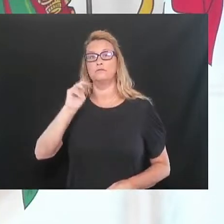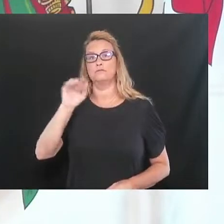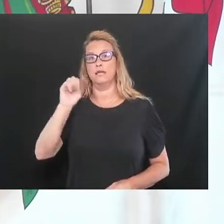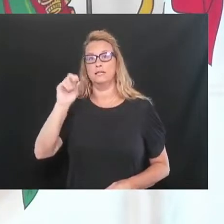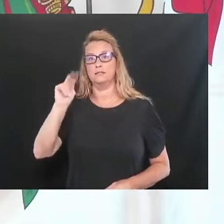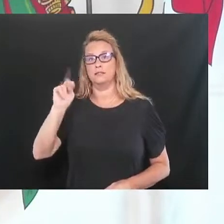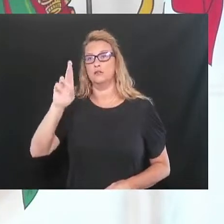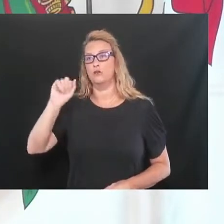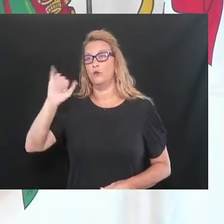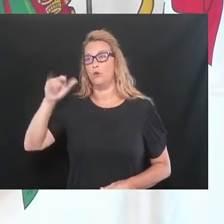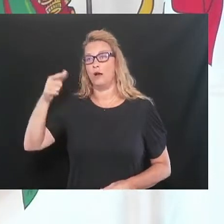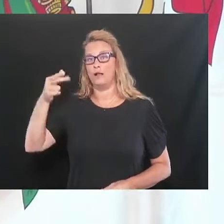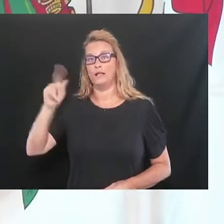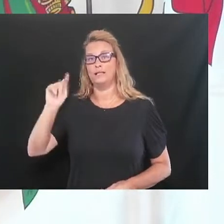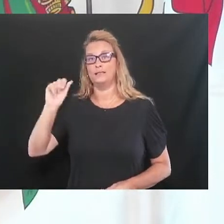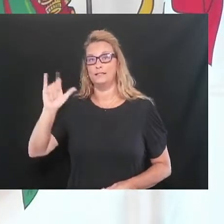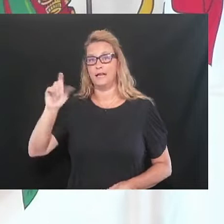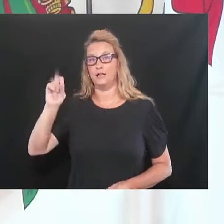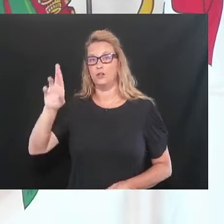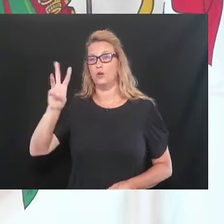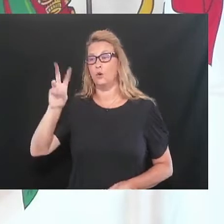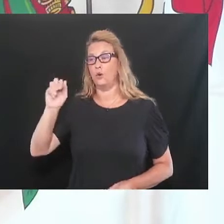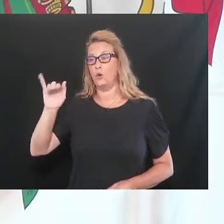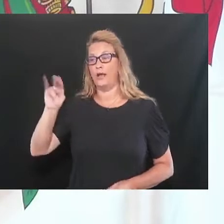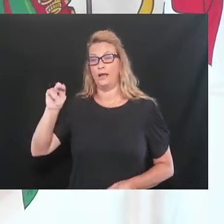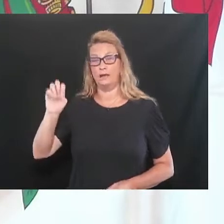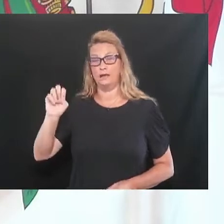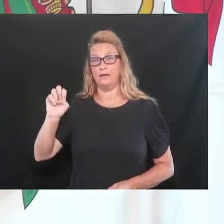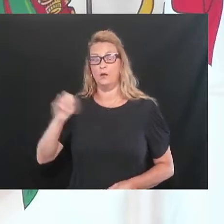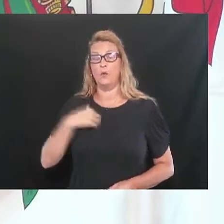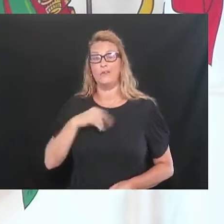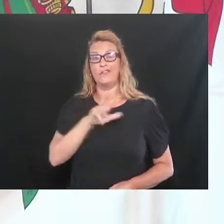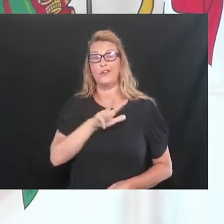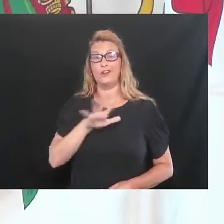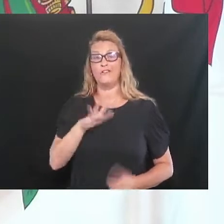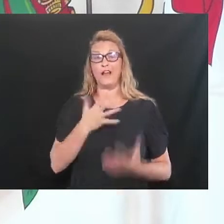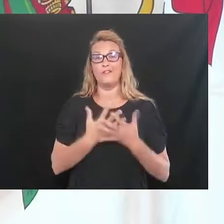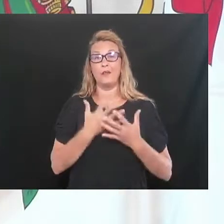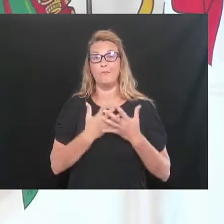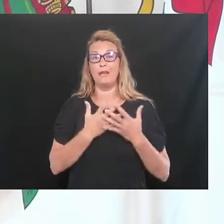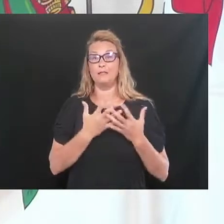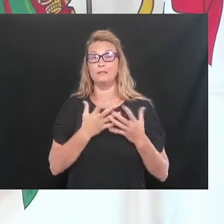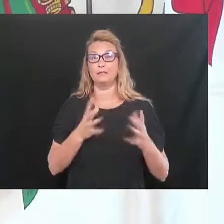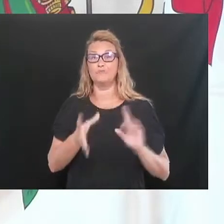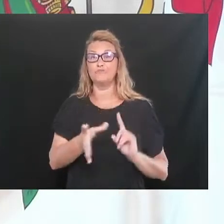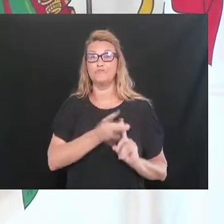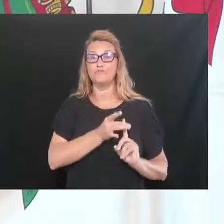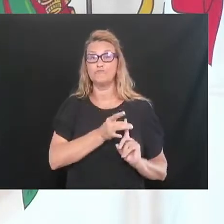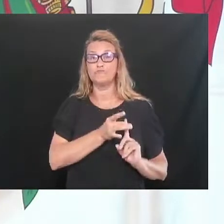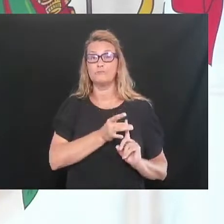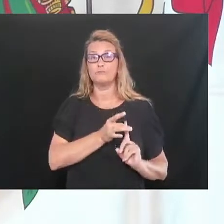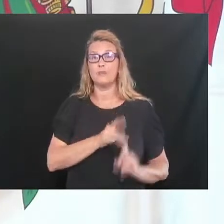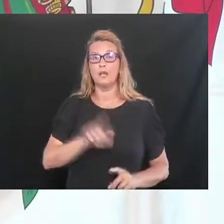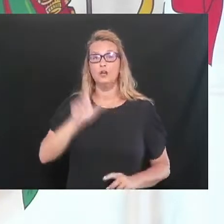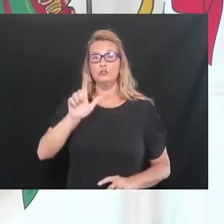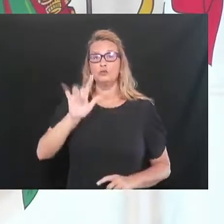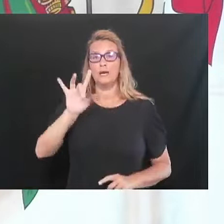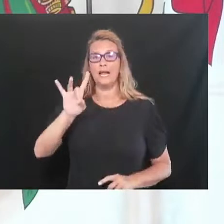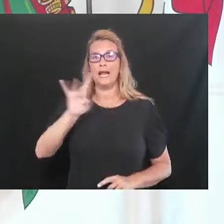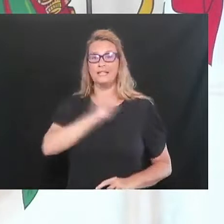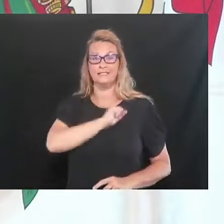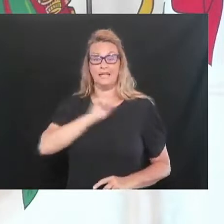Wayne counties. We have 35 inmates that have COVID right now. We have 28